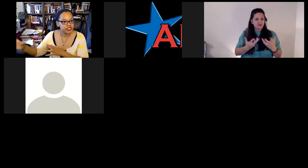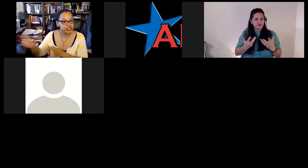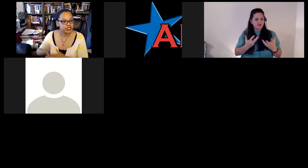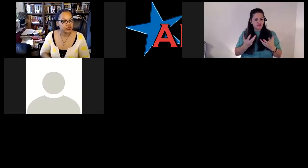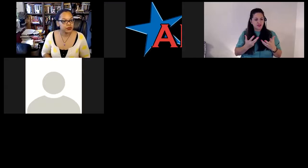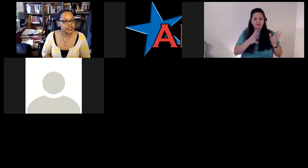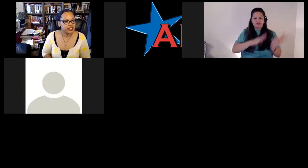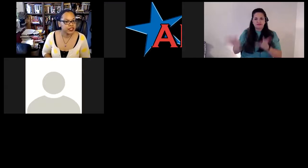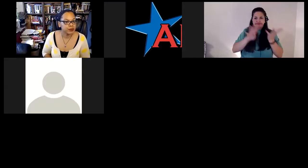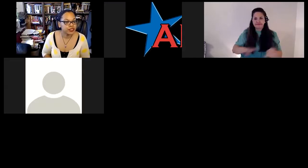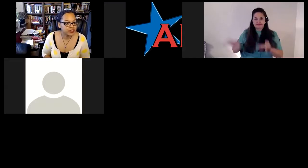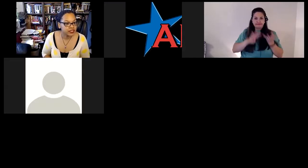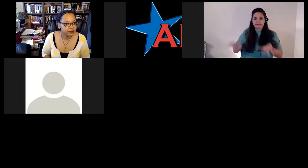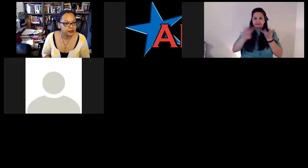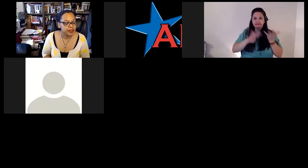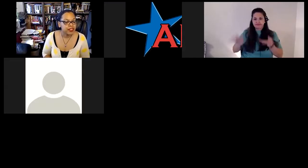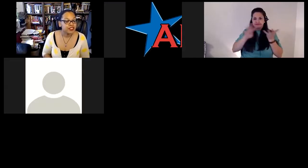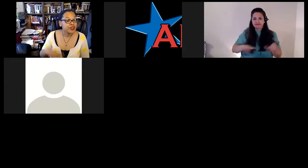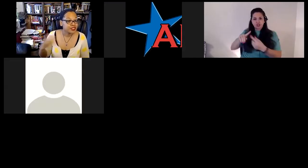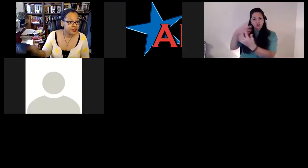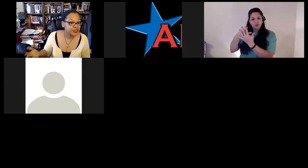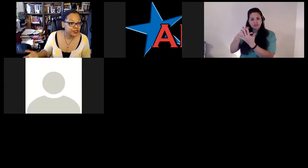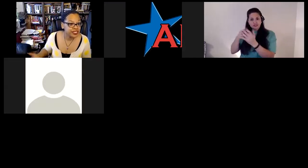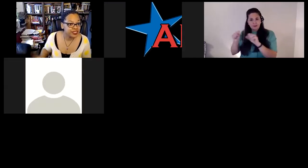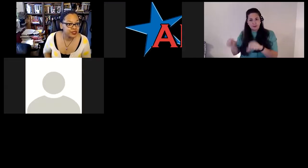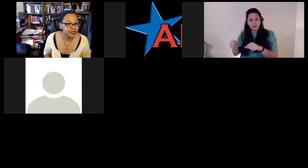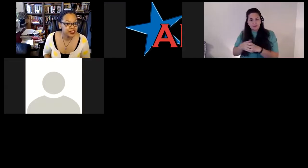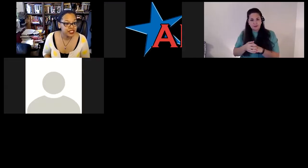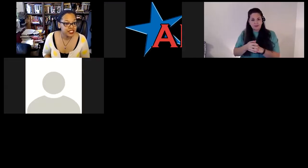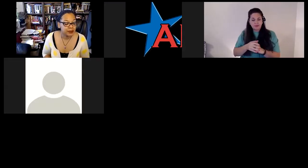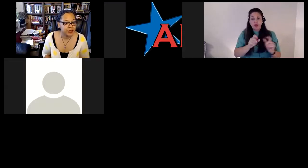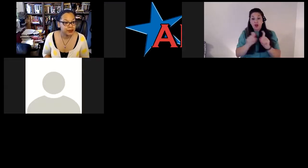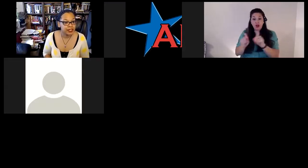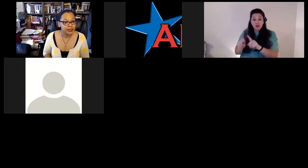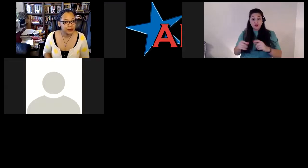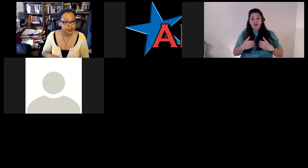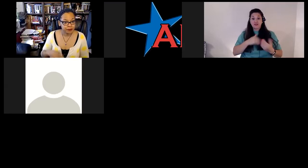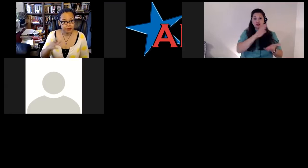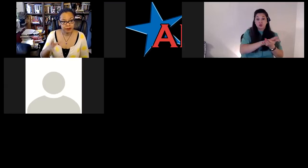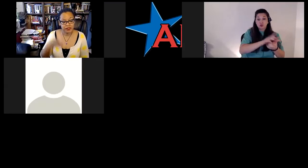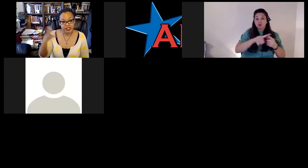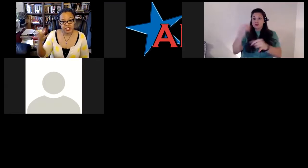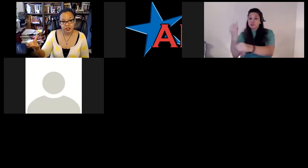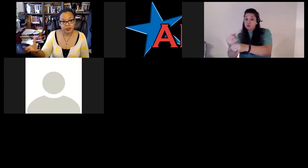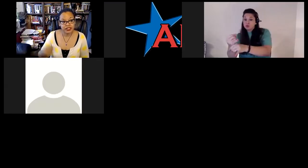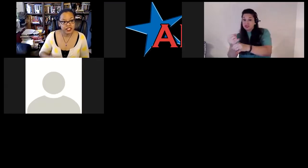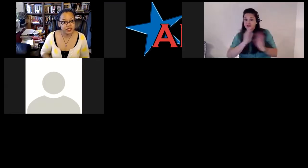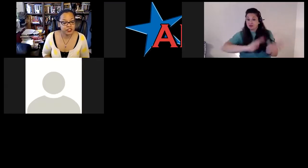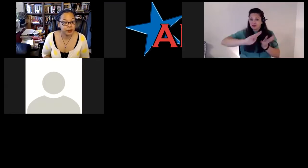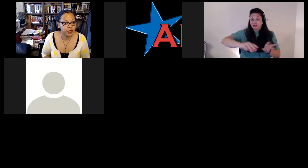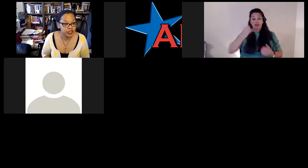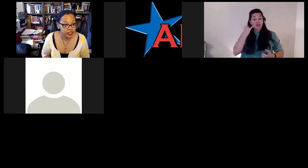ranched into a prison system. There's also a school to institutionalization pipeline where if it's not